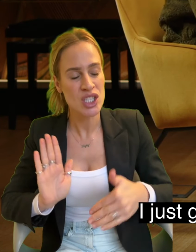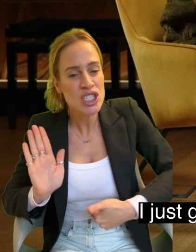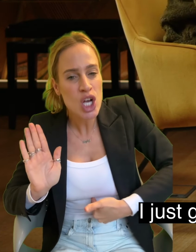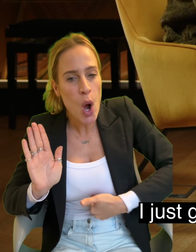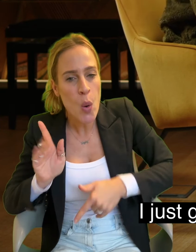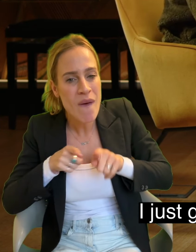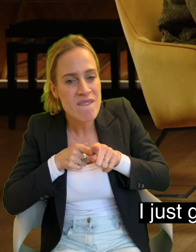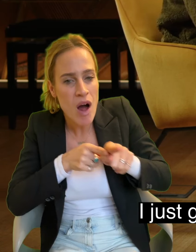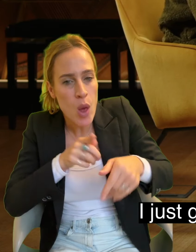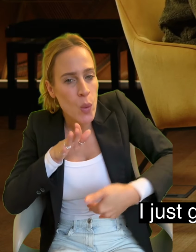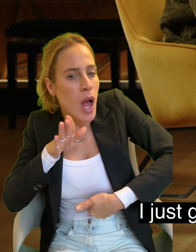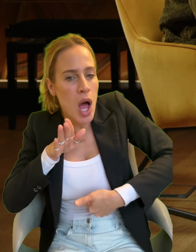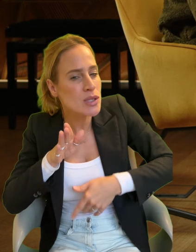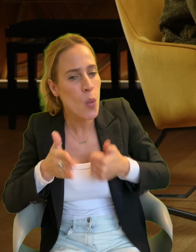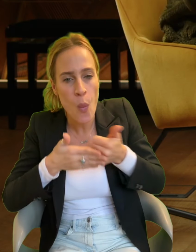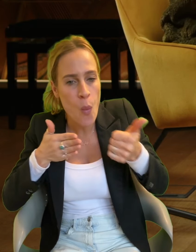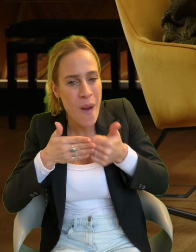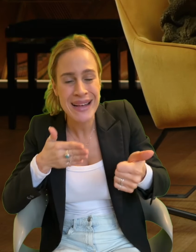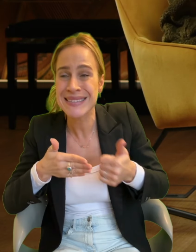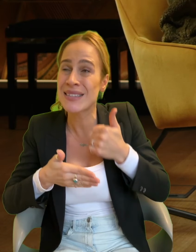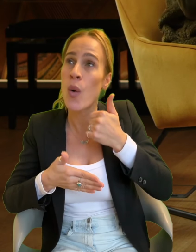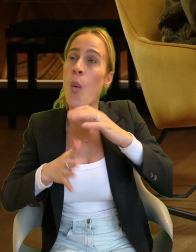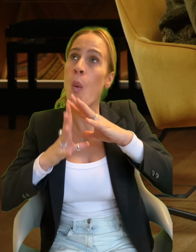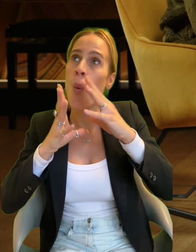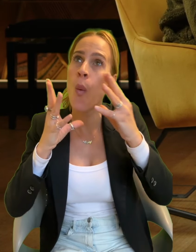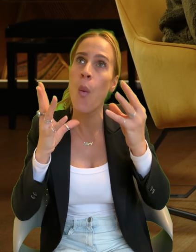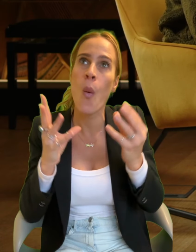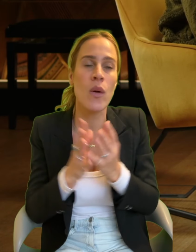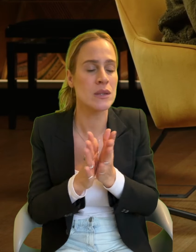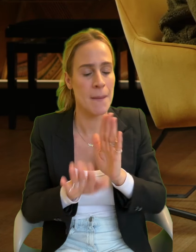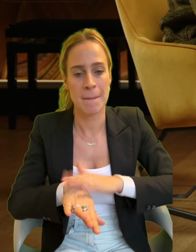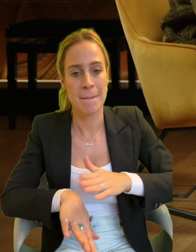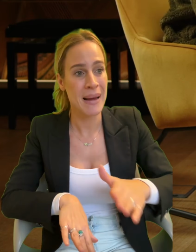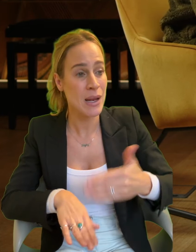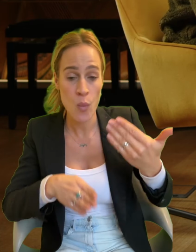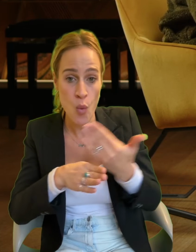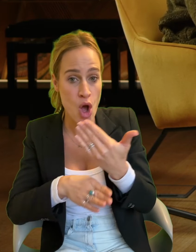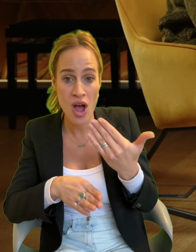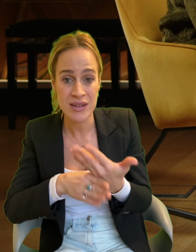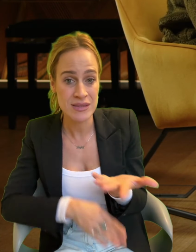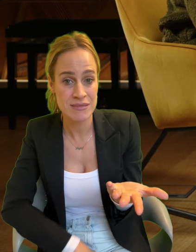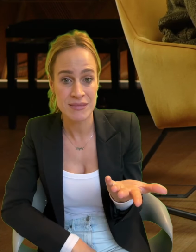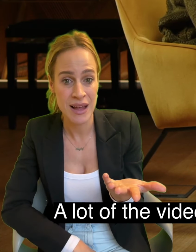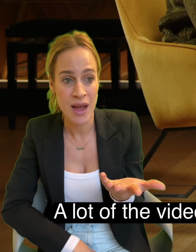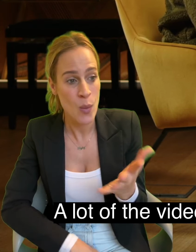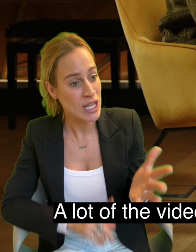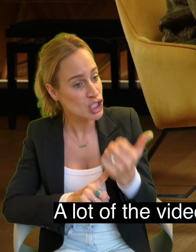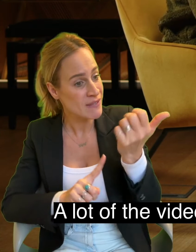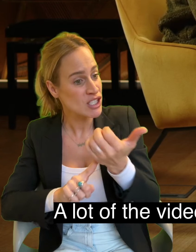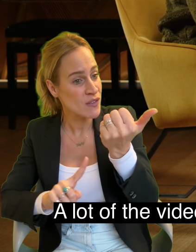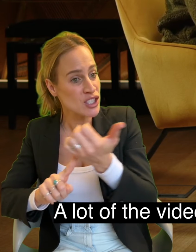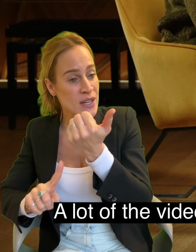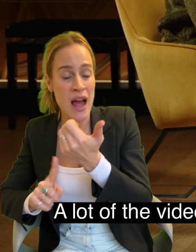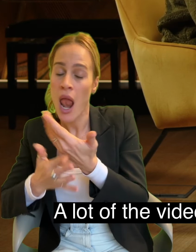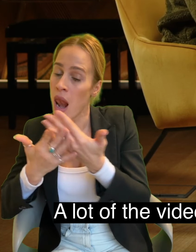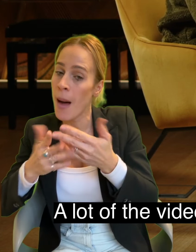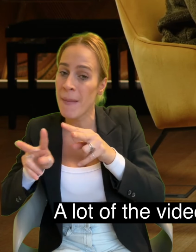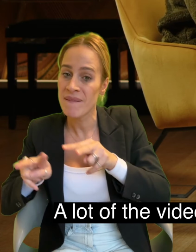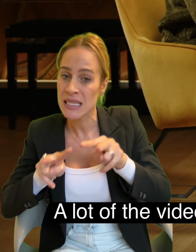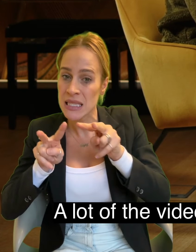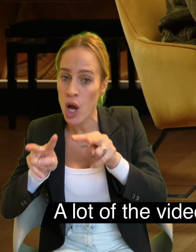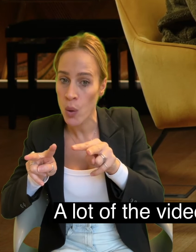every time I go with my gut feeling, it works. And we achieve something so memorable. A lot of the videos that I film